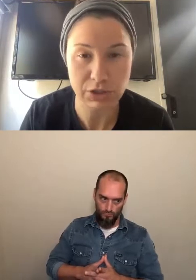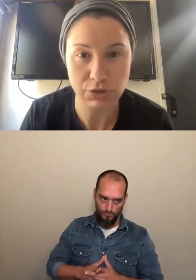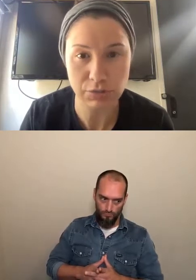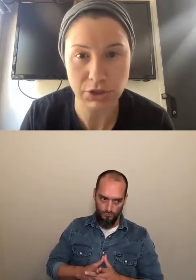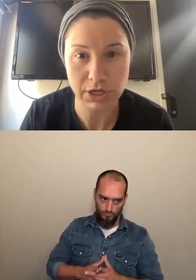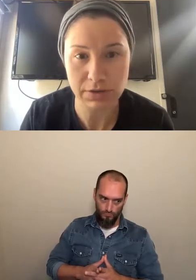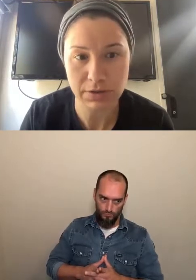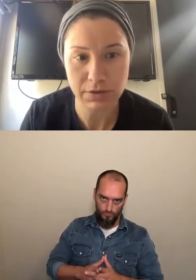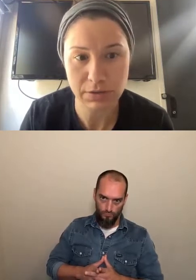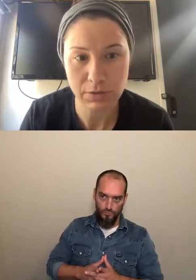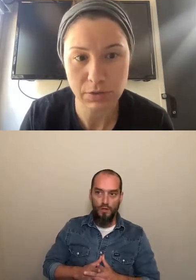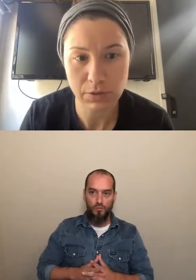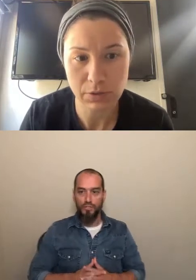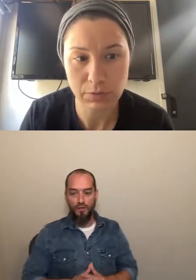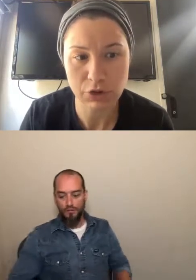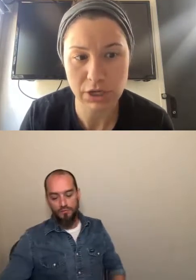it